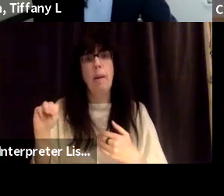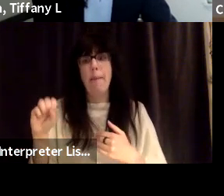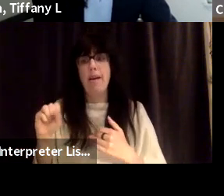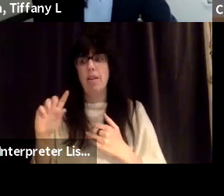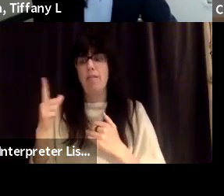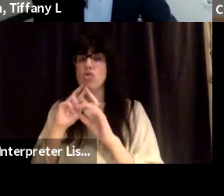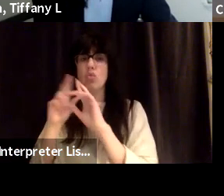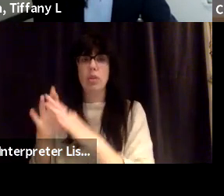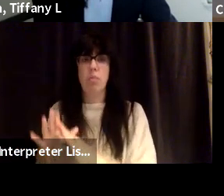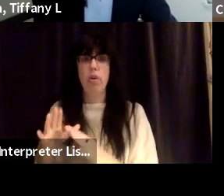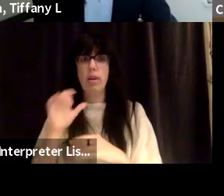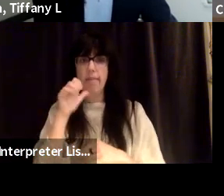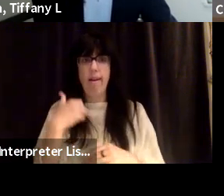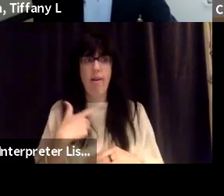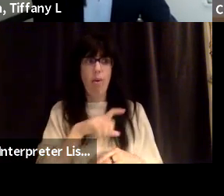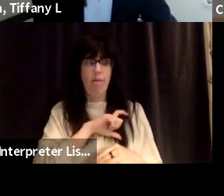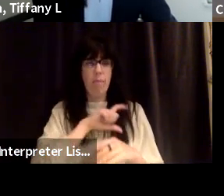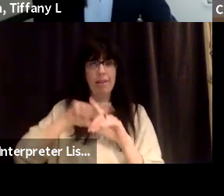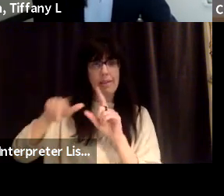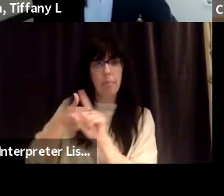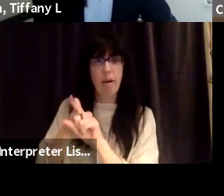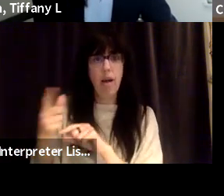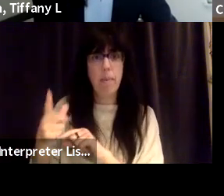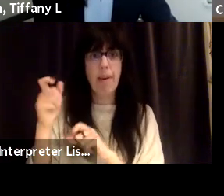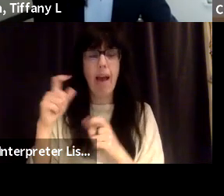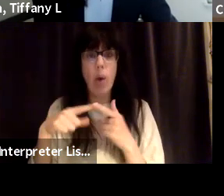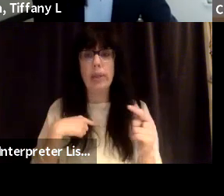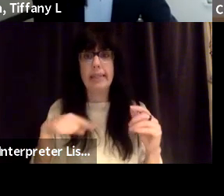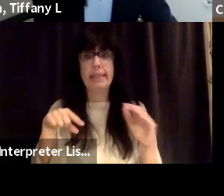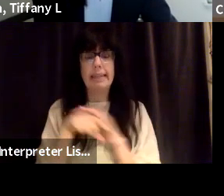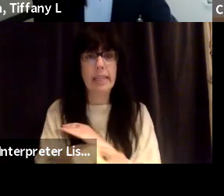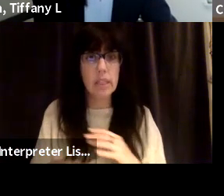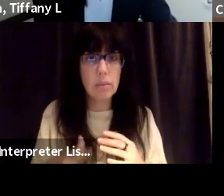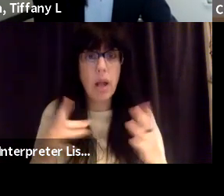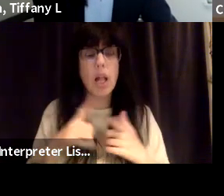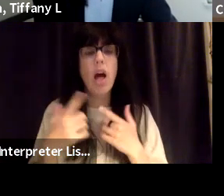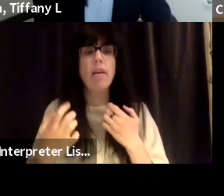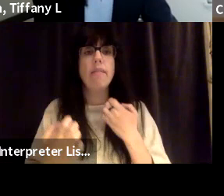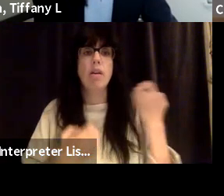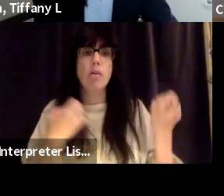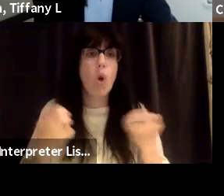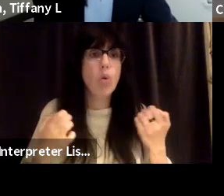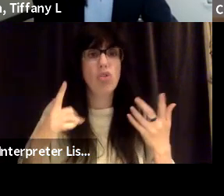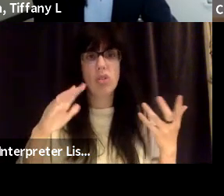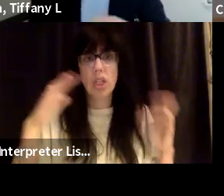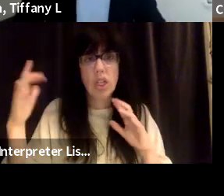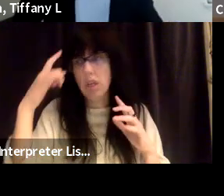the police backing behind me, I'm going to get killed because a lot of the emotionally disturbed people have violent tendencies and often